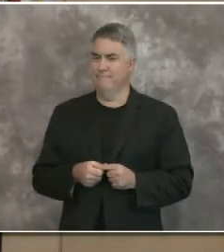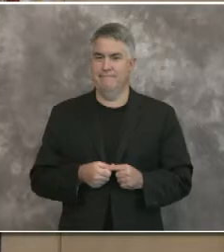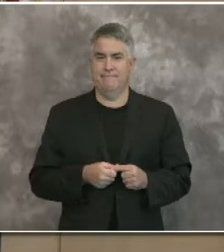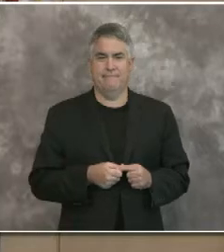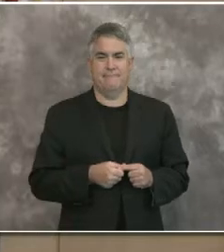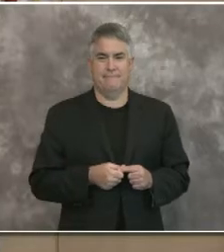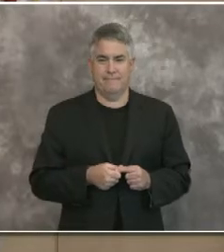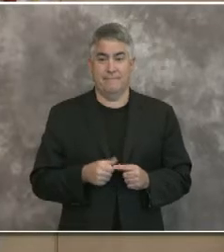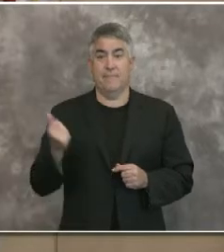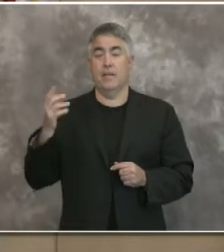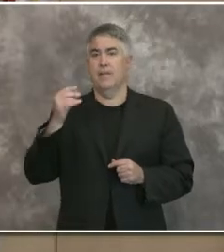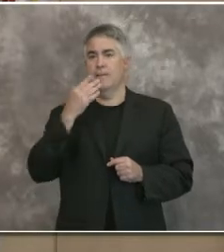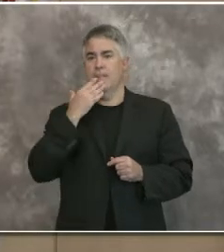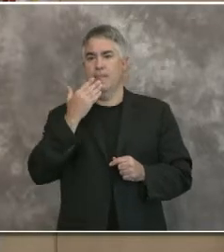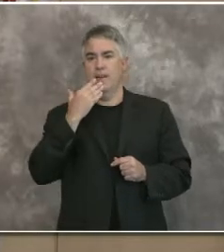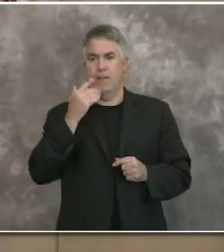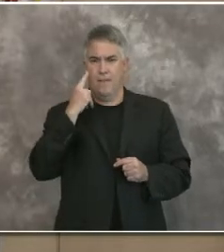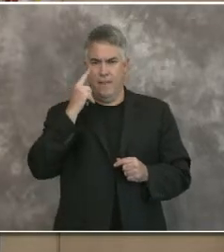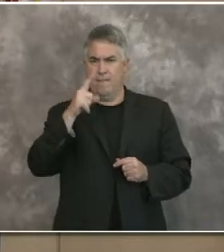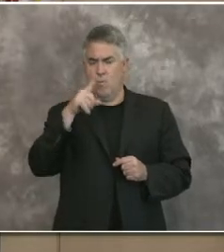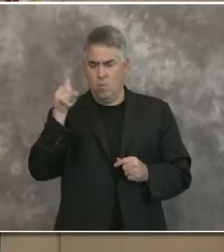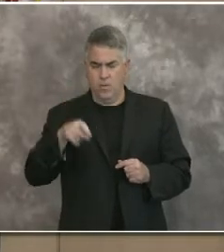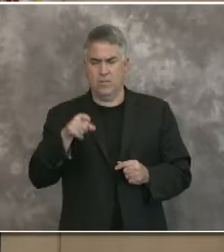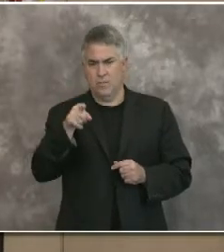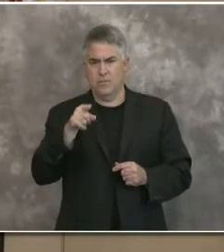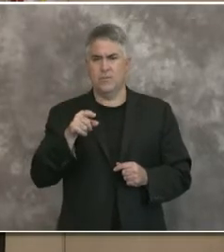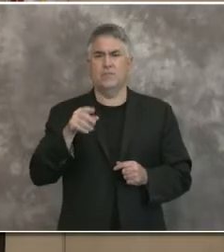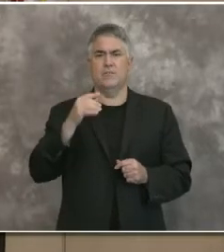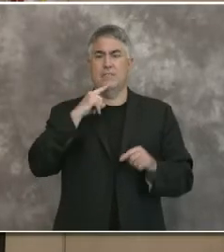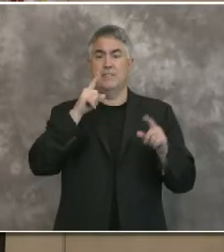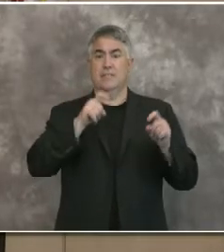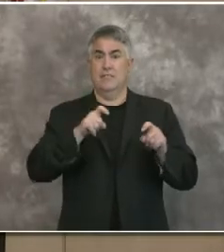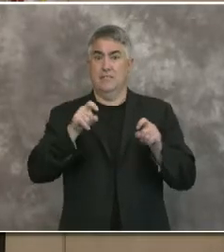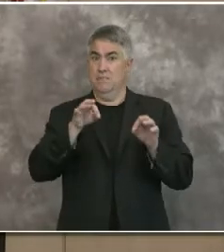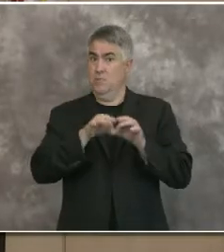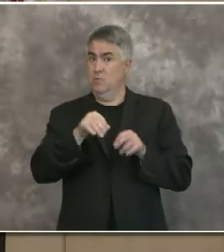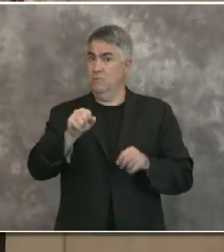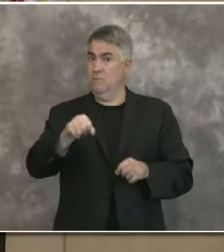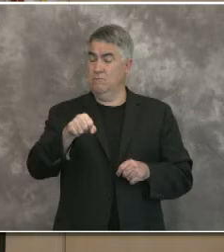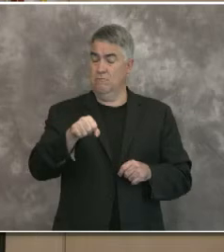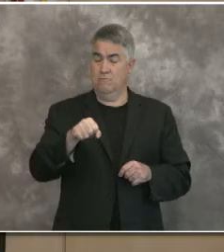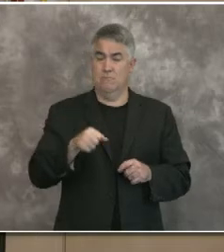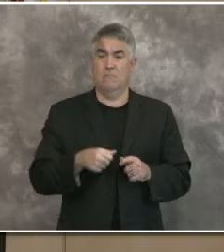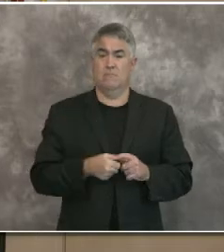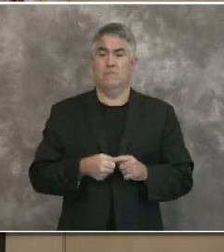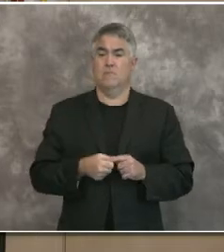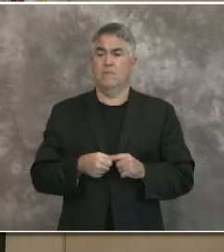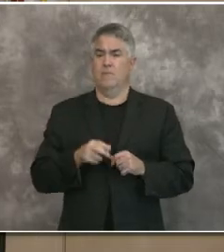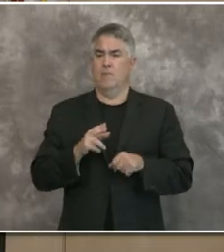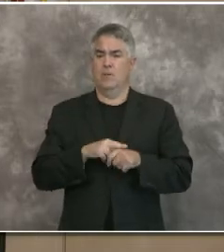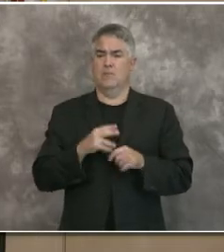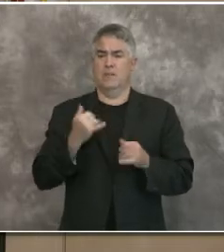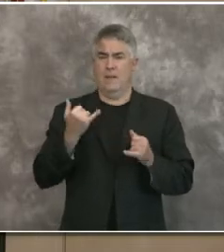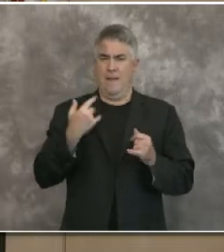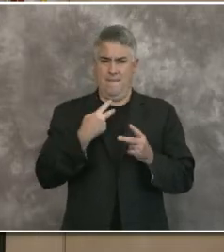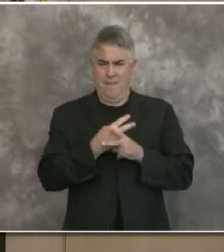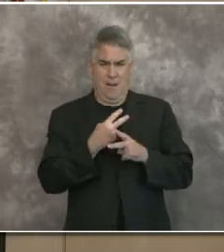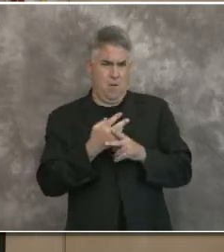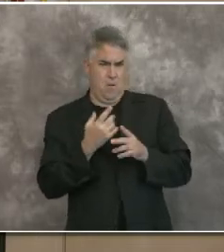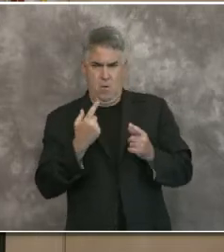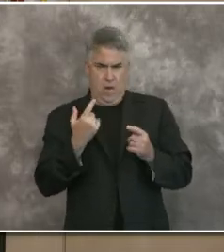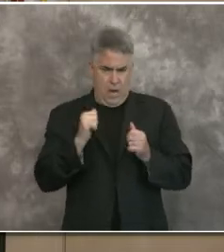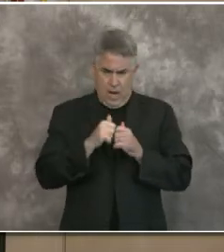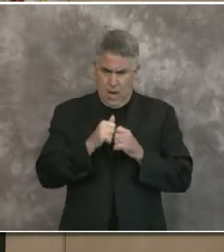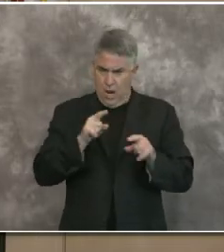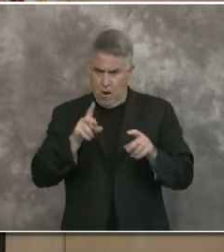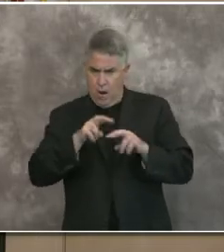Hi, thank you again for that question. Testing is important for us at this time to figure out what's going on in the community, but